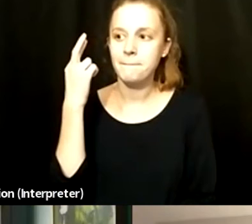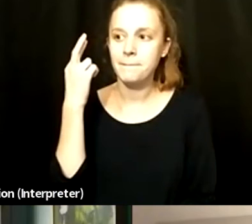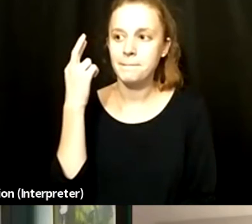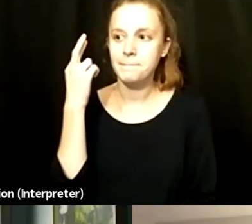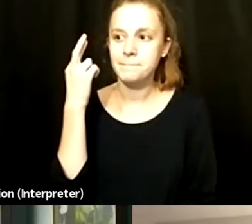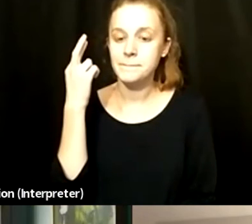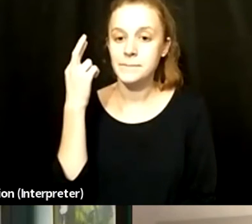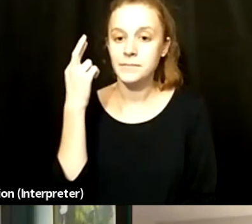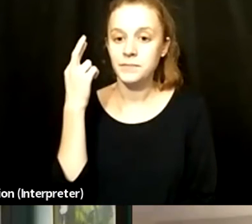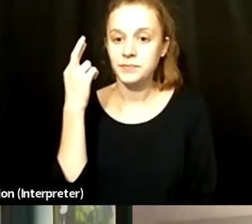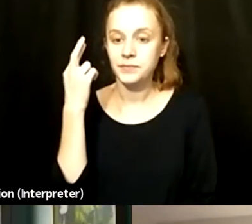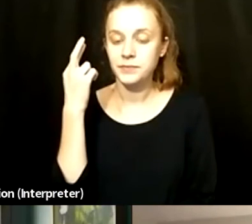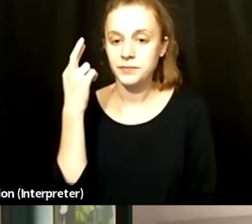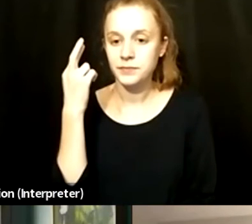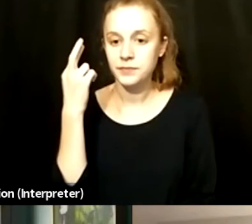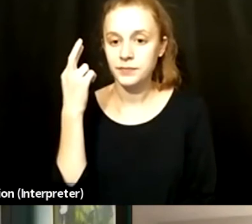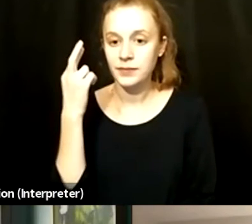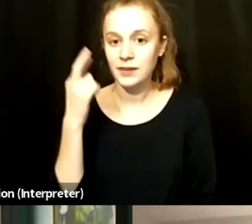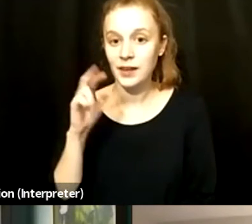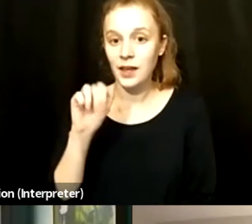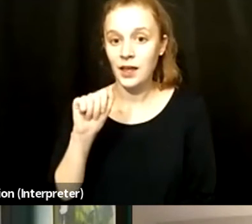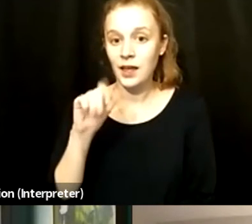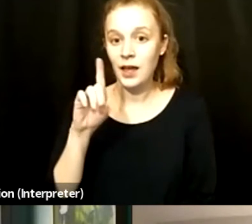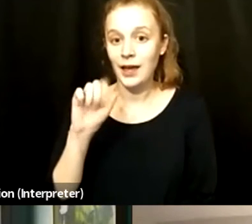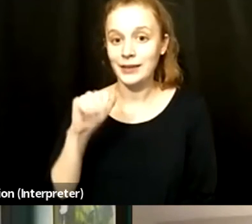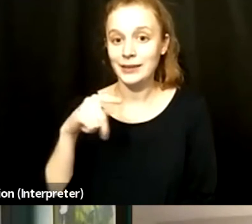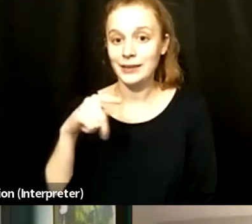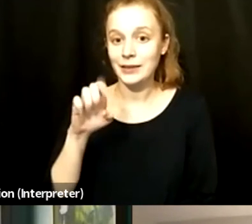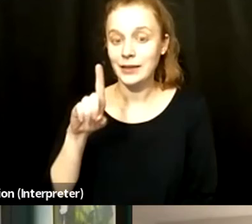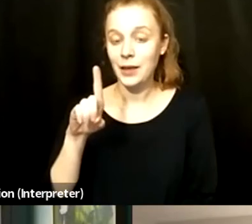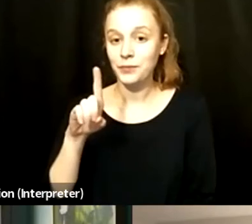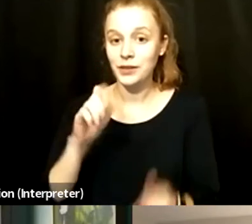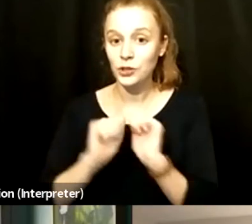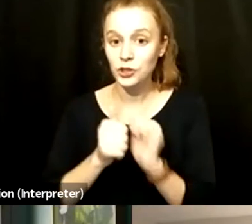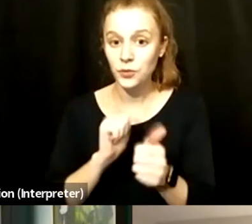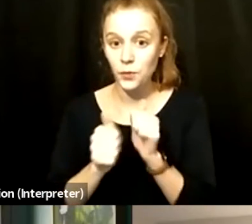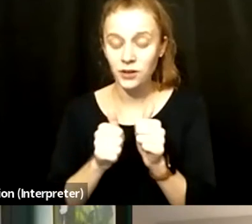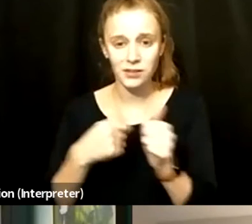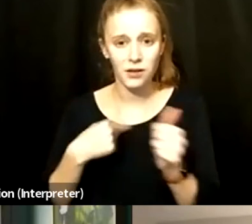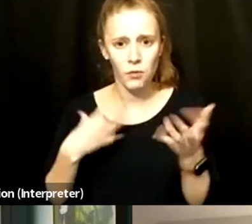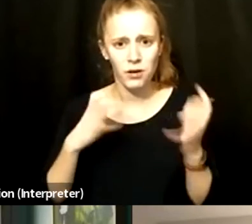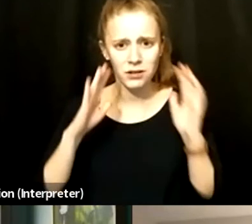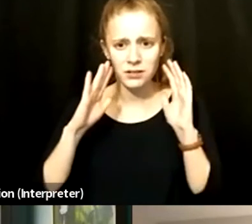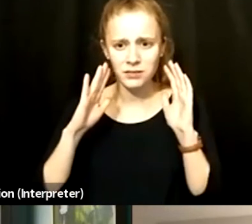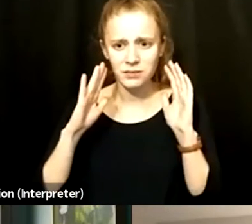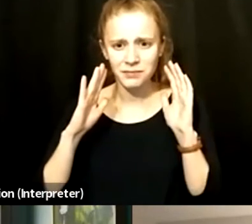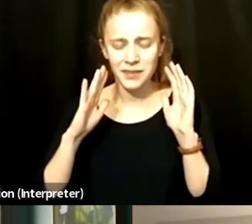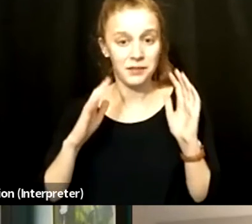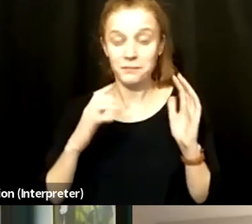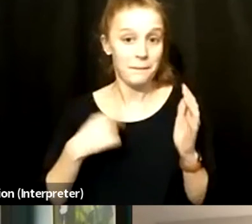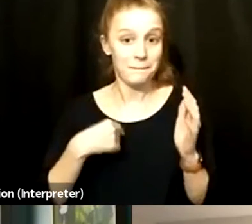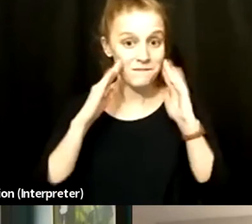that the focus on adaptive sports and staying in that area was just not a good fit for